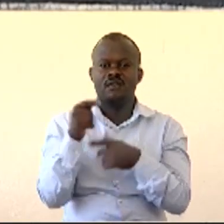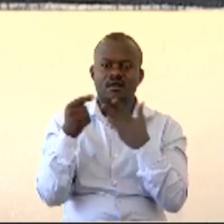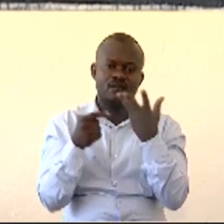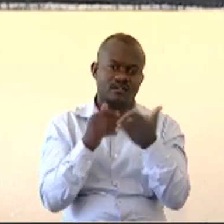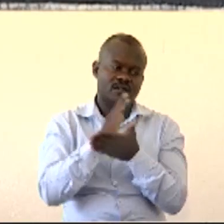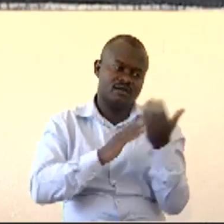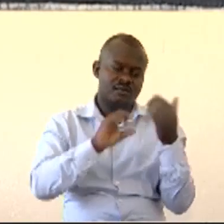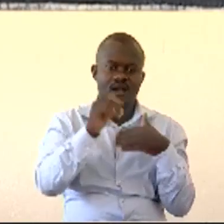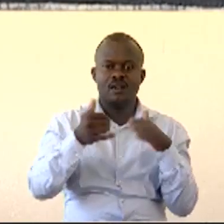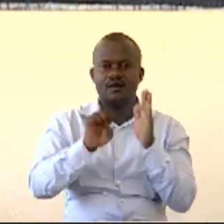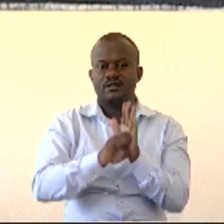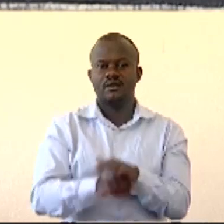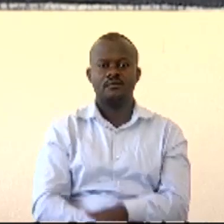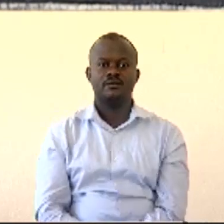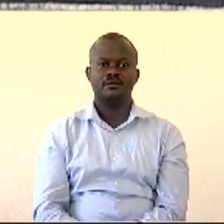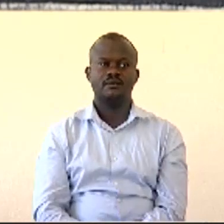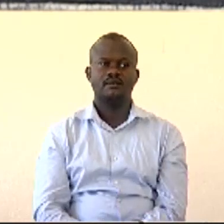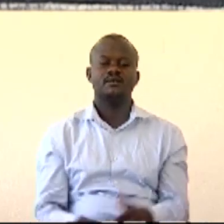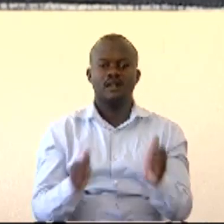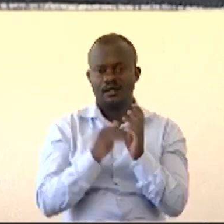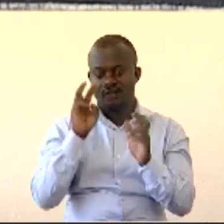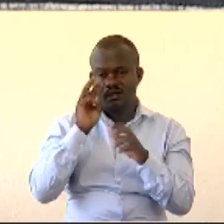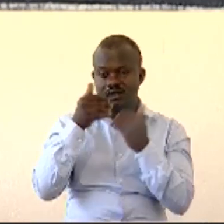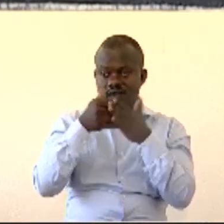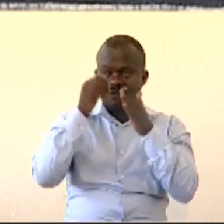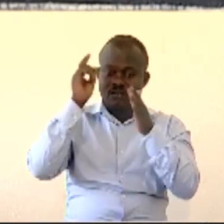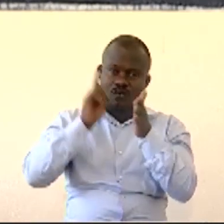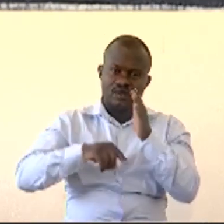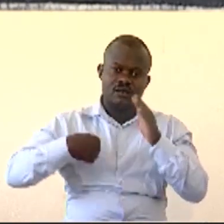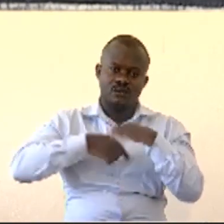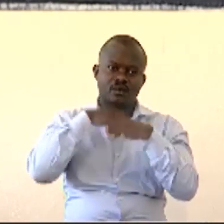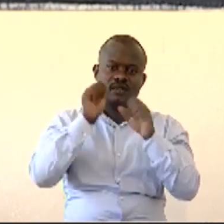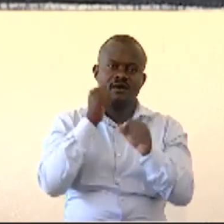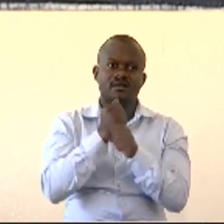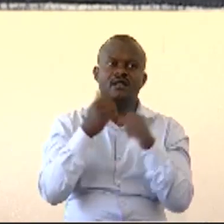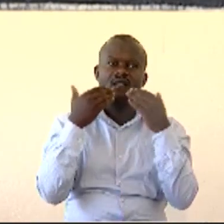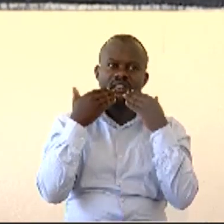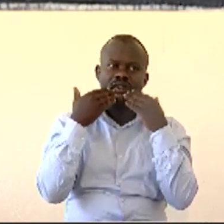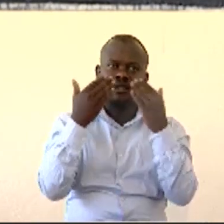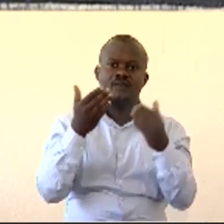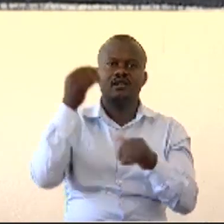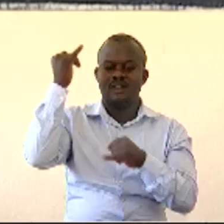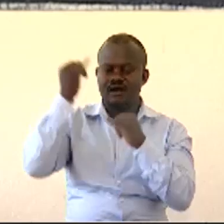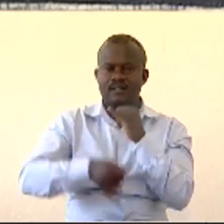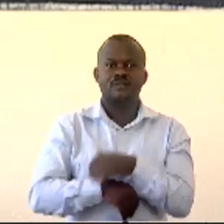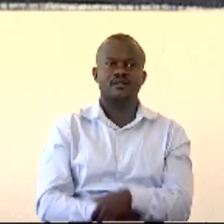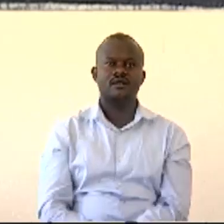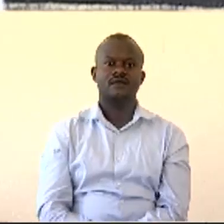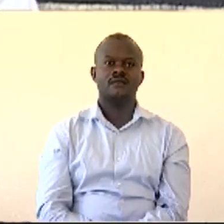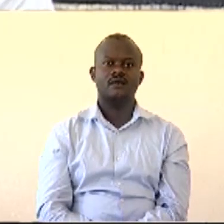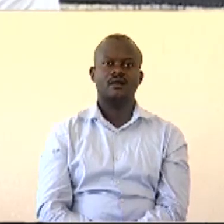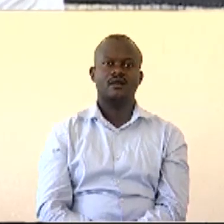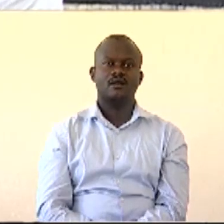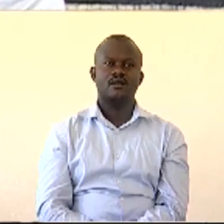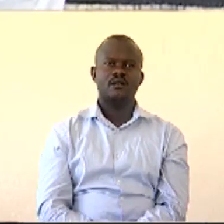other examples and see what you can get. Maybe lastly, I can do one for